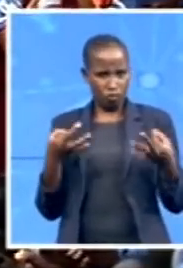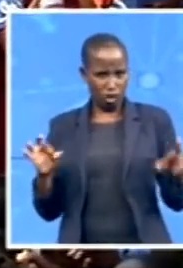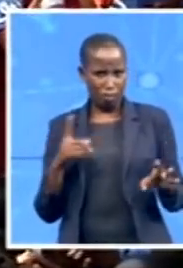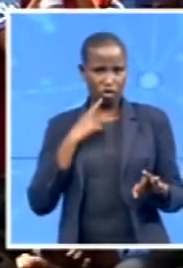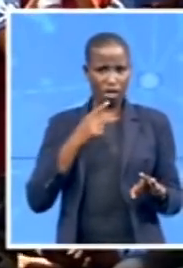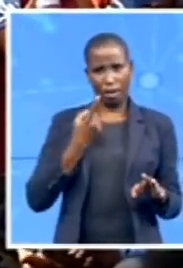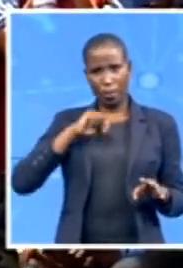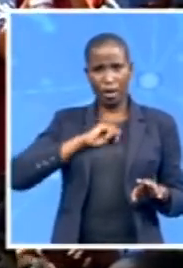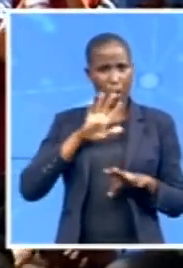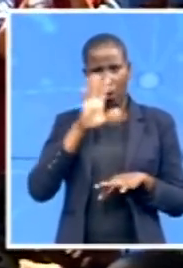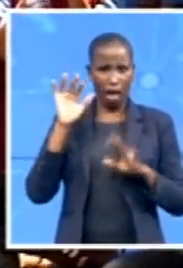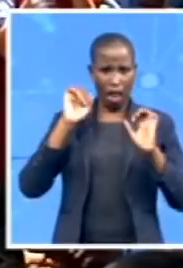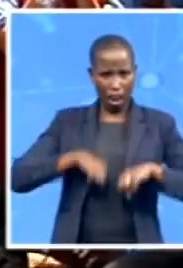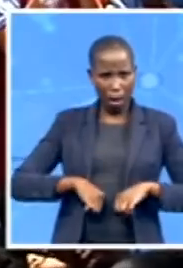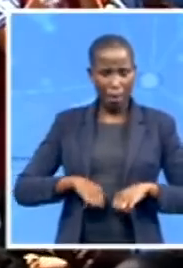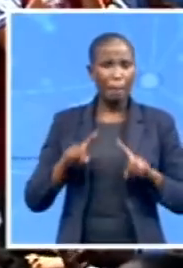Let's take the last one.